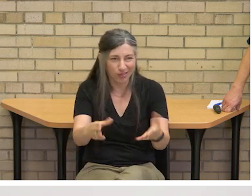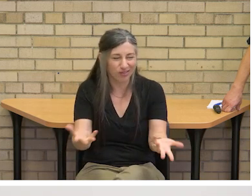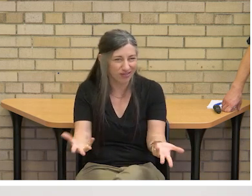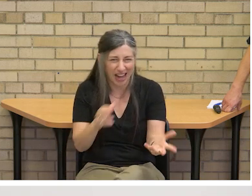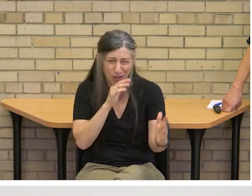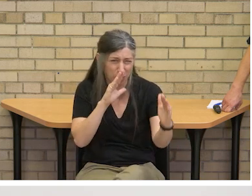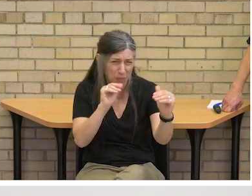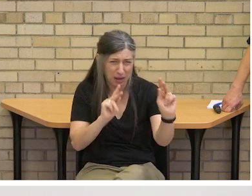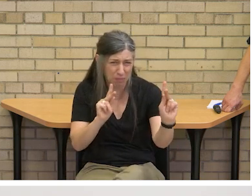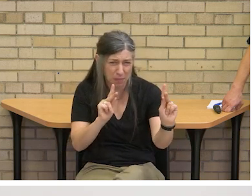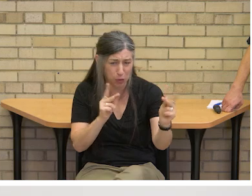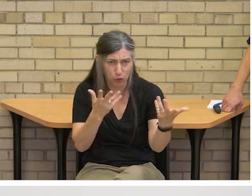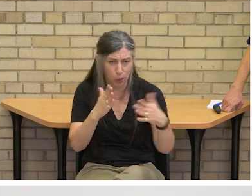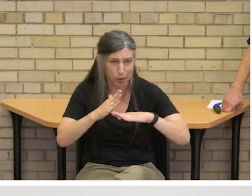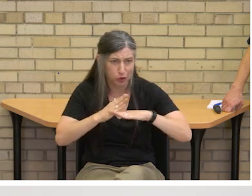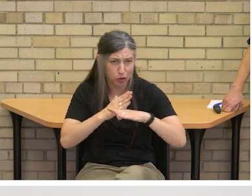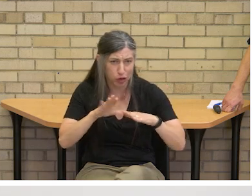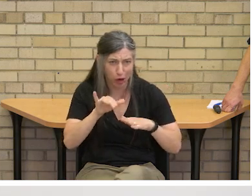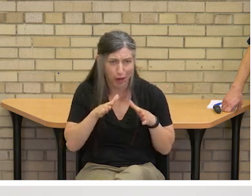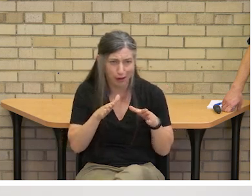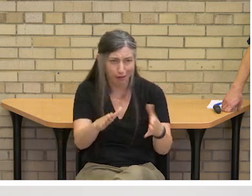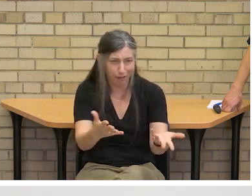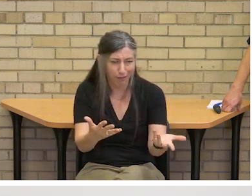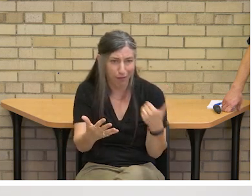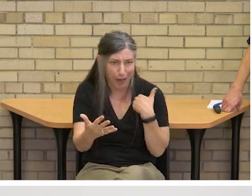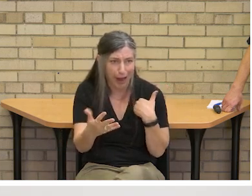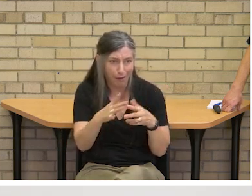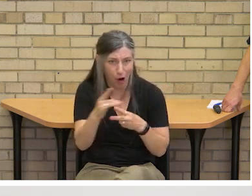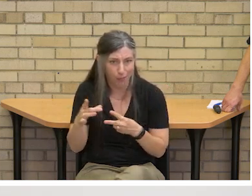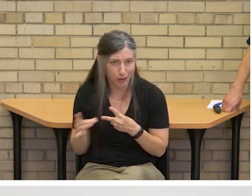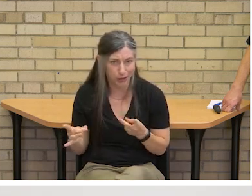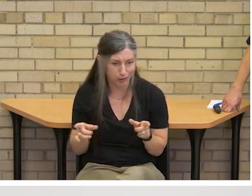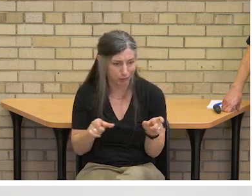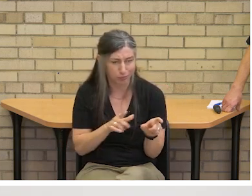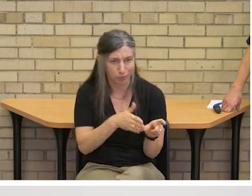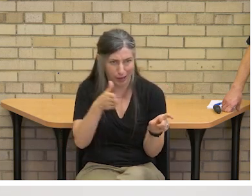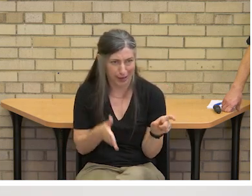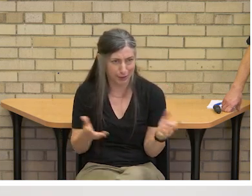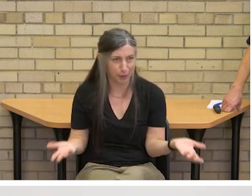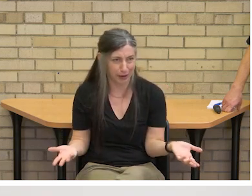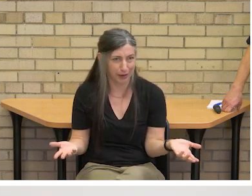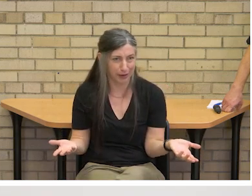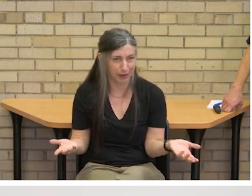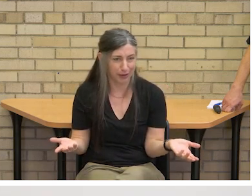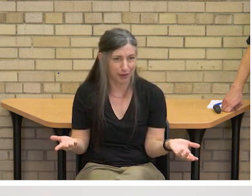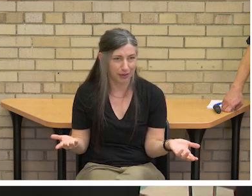for people to be walking in the cycle track because they have a very good facility, immediately right next to it. So,